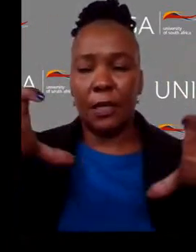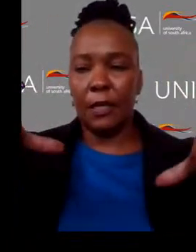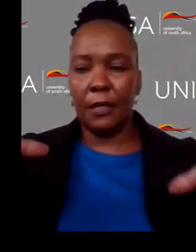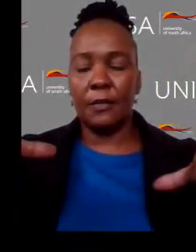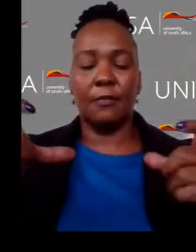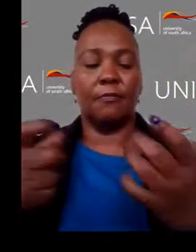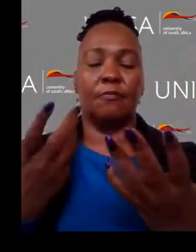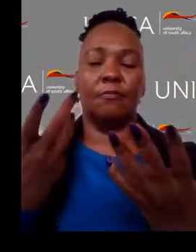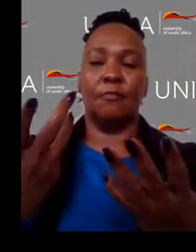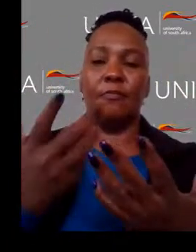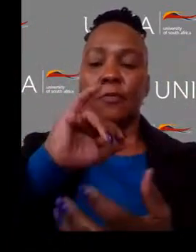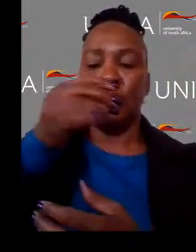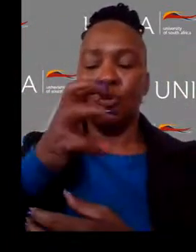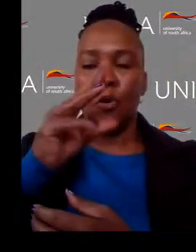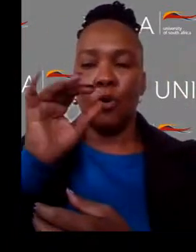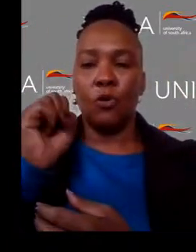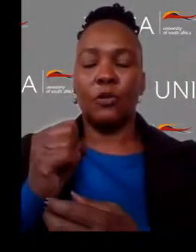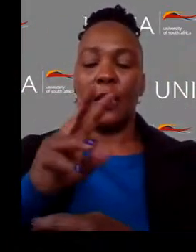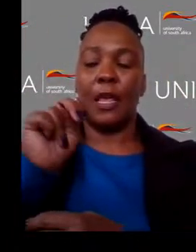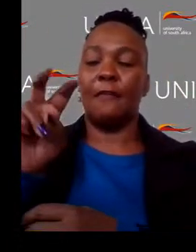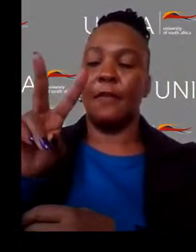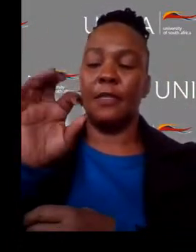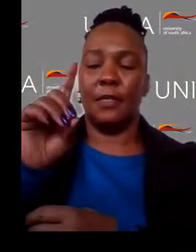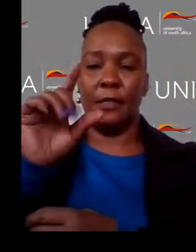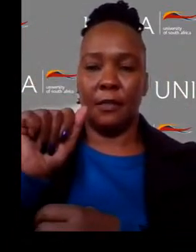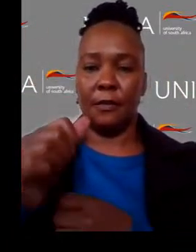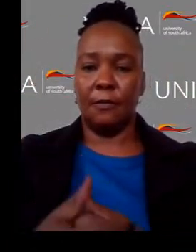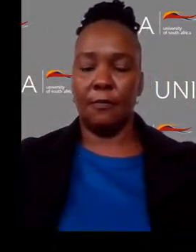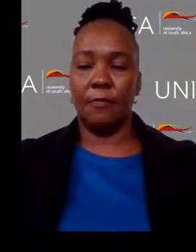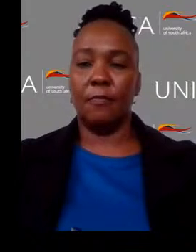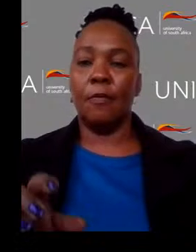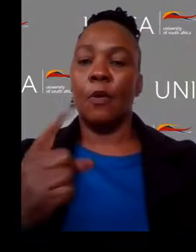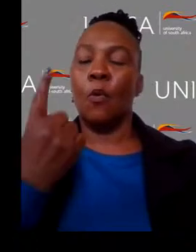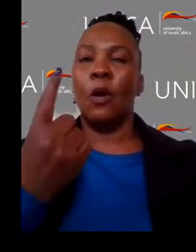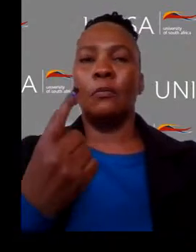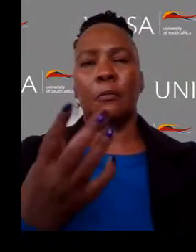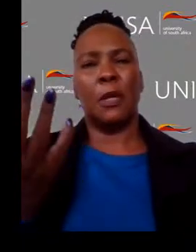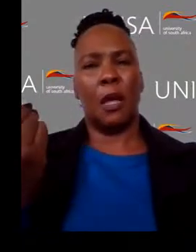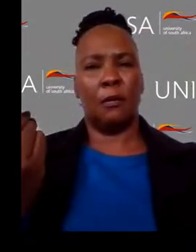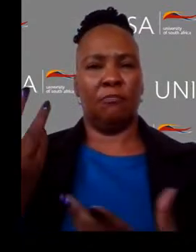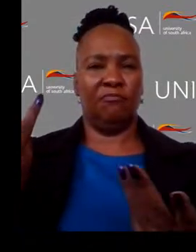Text, JAWS, or NVDA. One may ask,